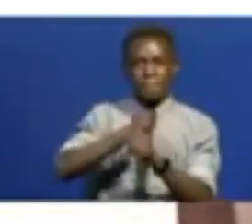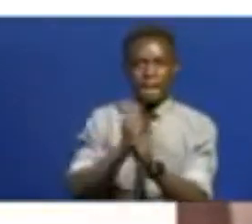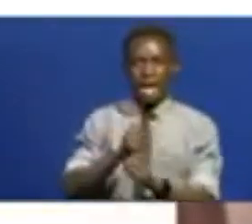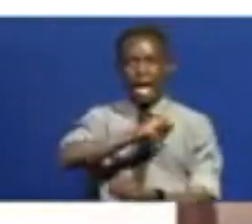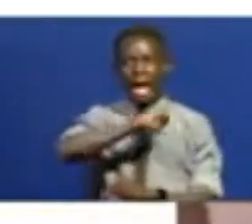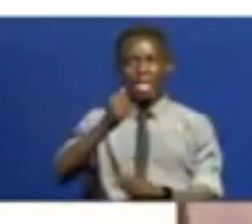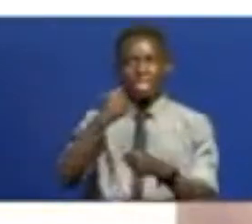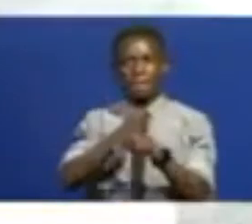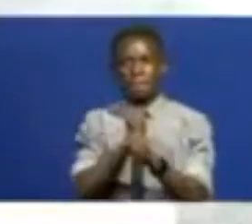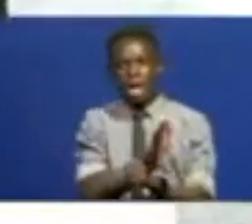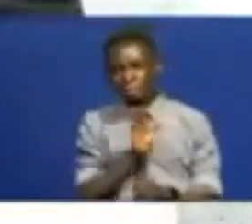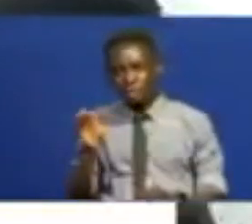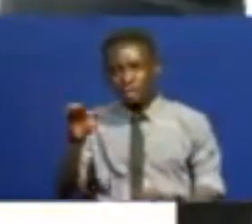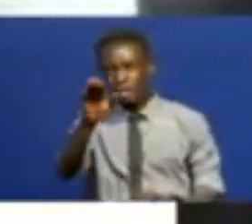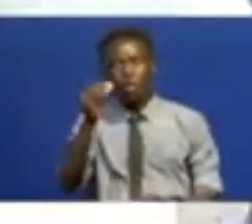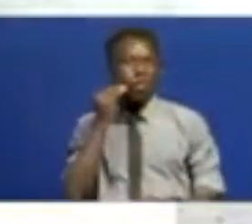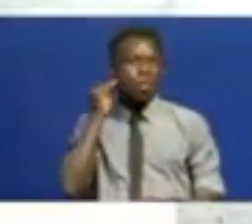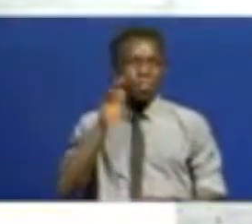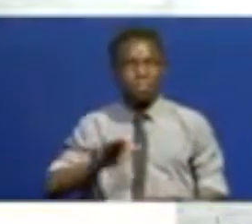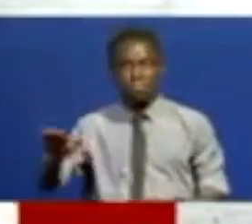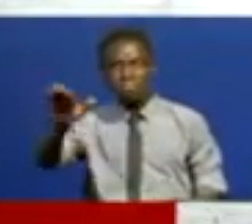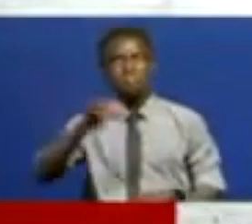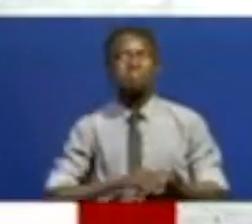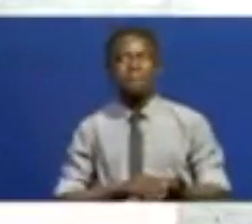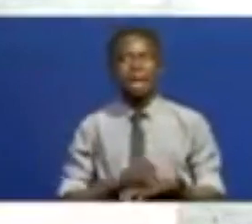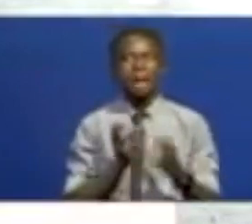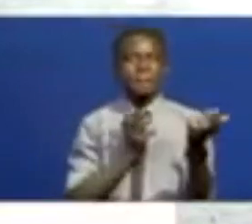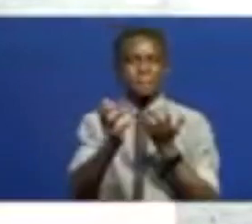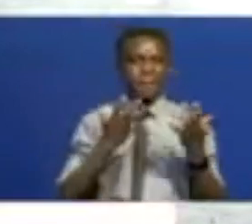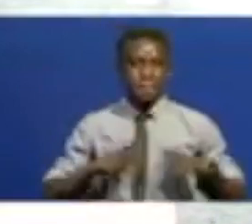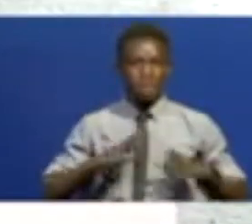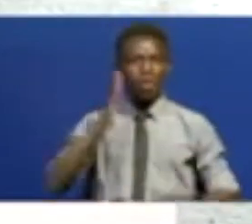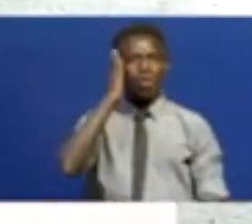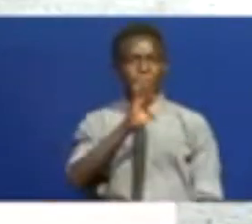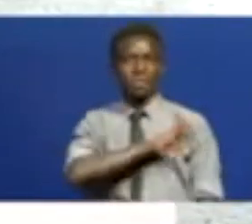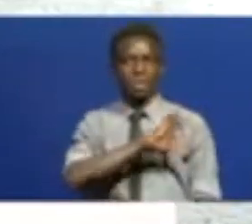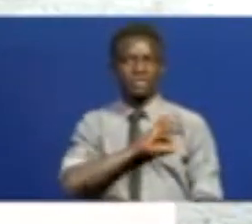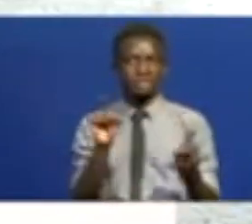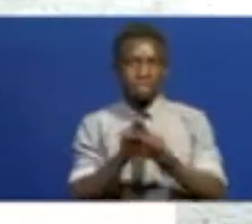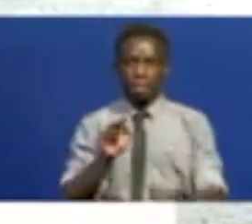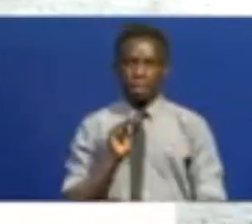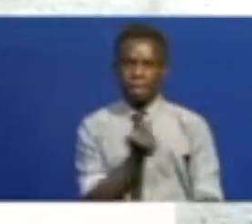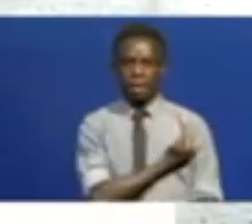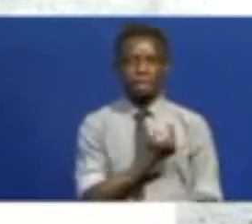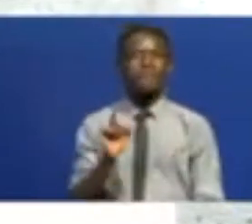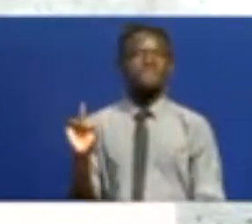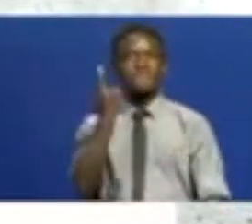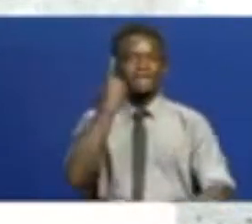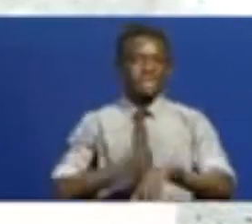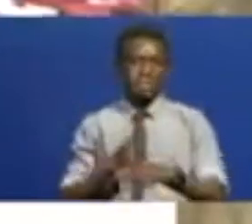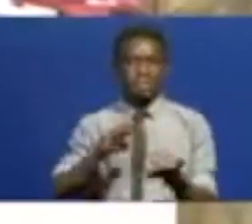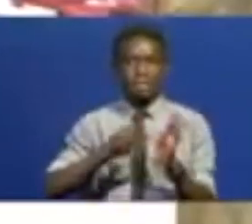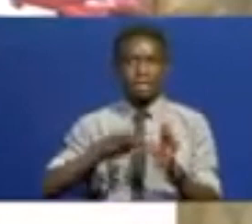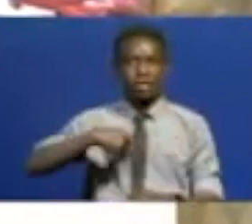zingine zenye zinaingia mtamtapo chini. Wana biashara watasaidika pia. na sisi pia ni mara ya kwanza, so we are